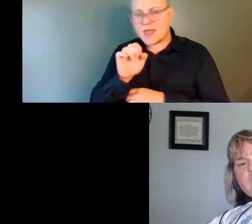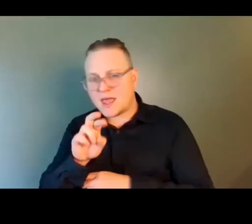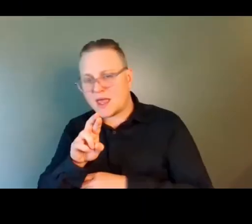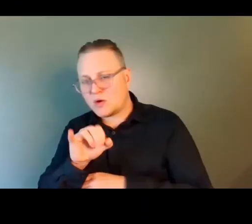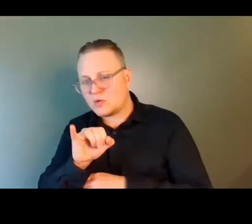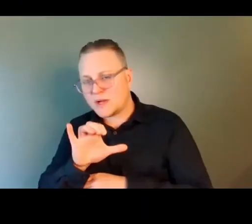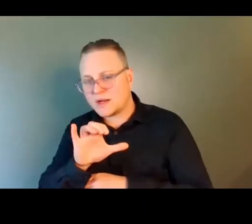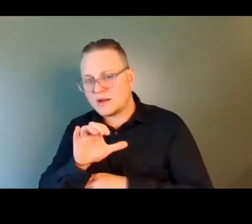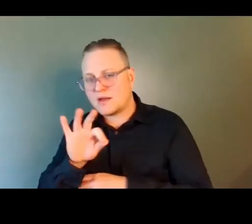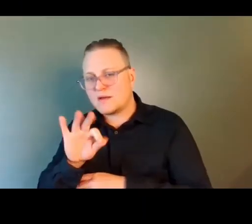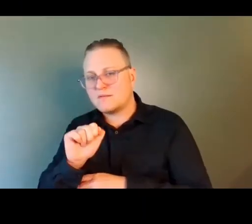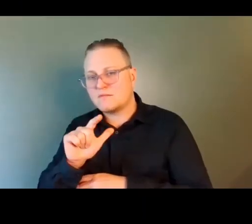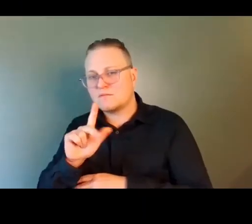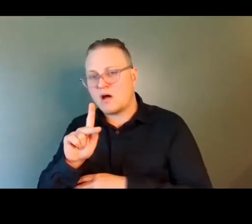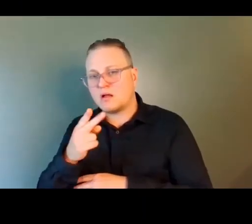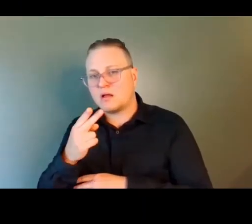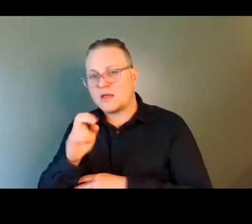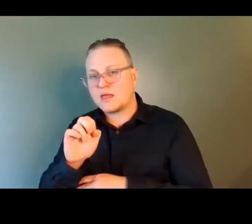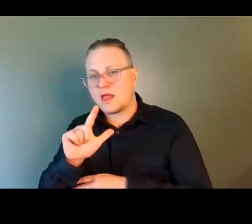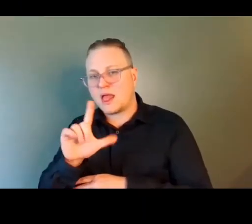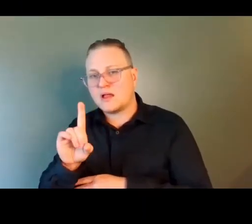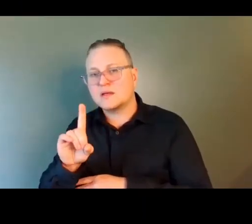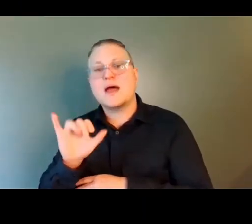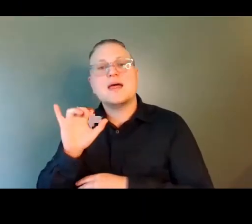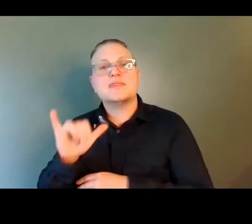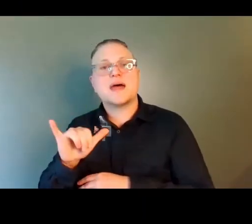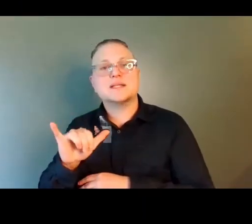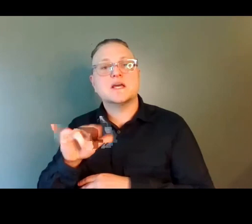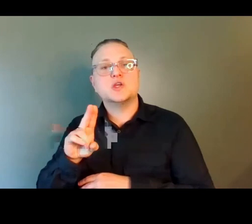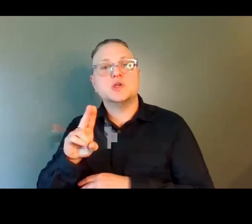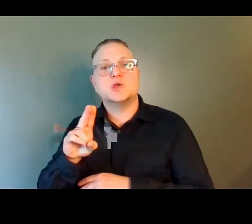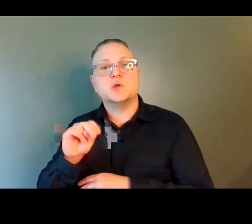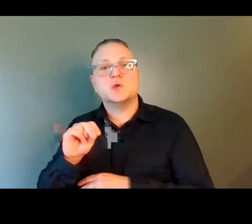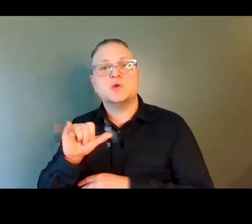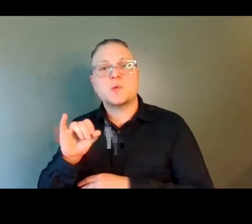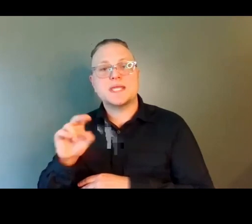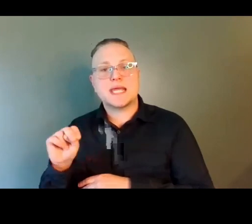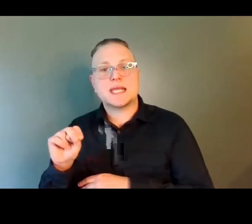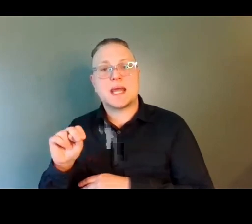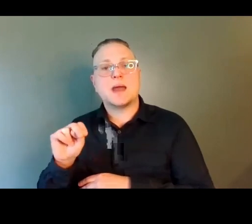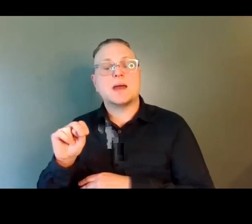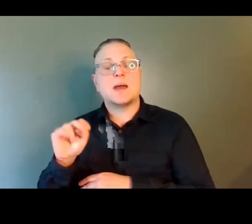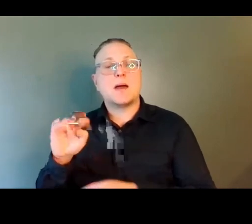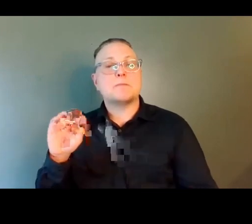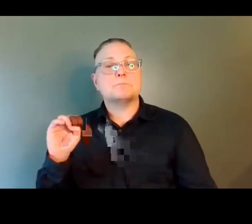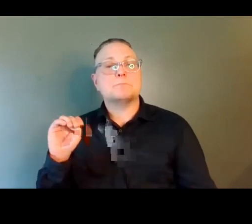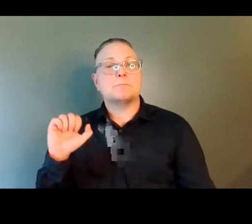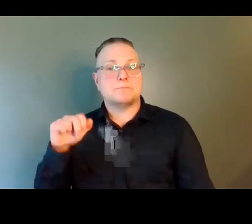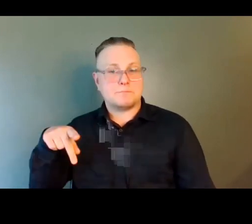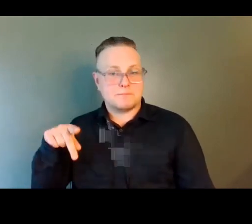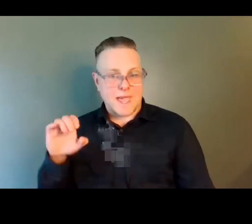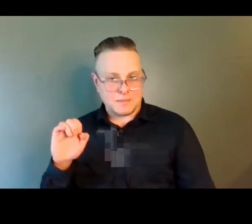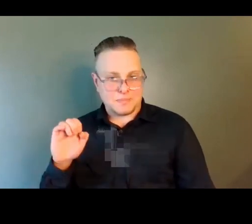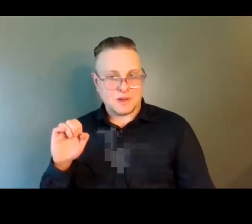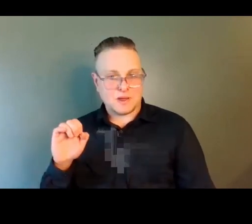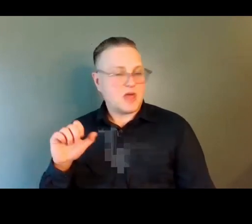hold, they are MAPE level positions, which are not managerial, at least in our state agencies. And I think that's pretty much true for